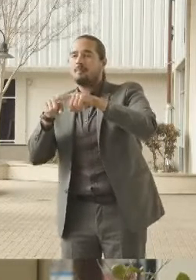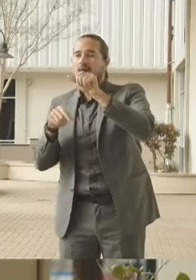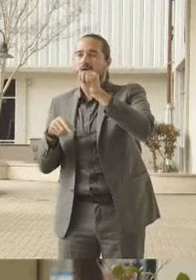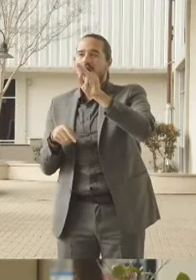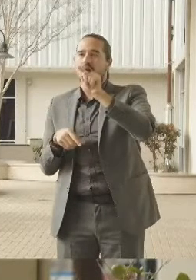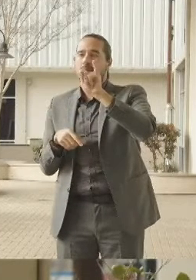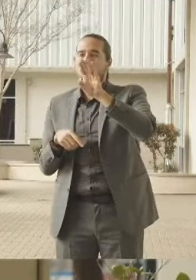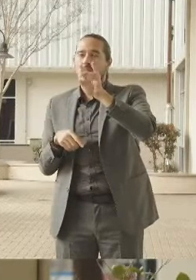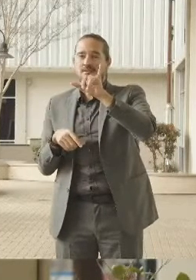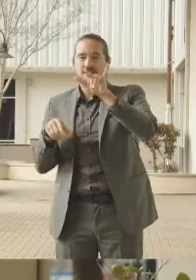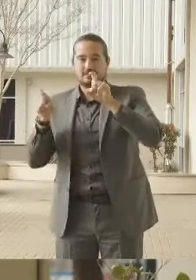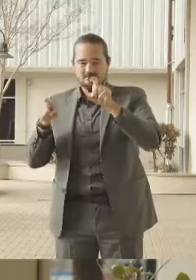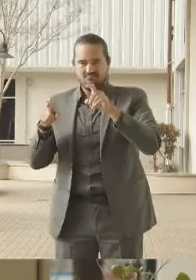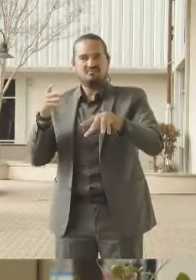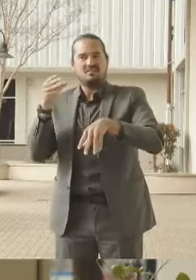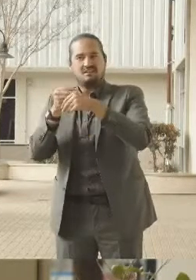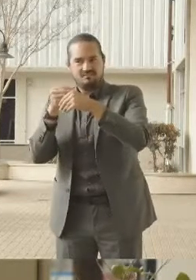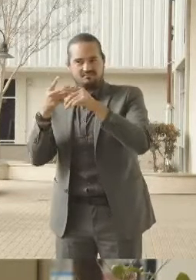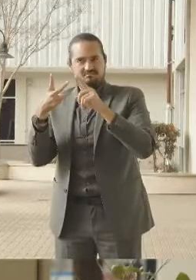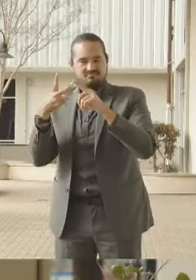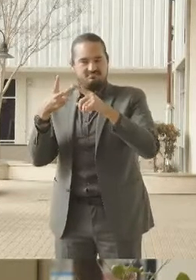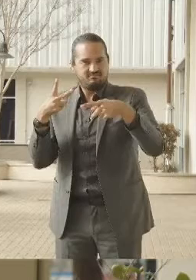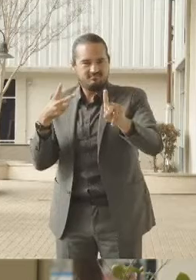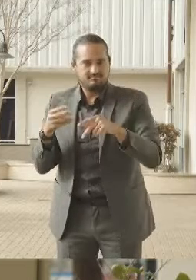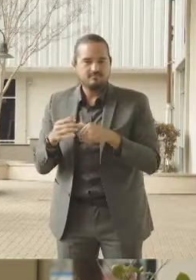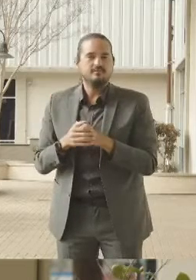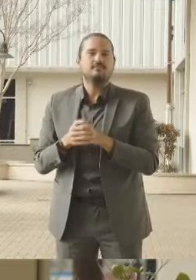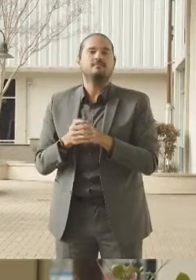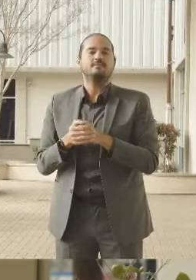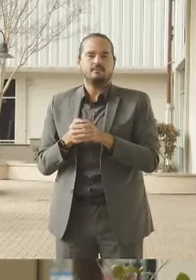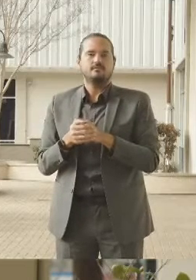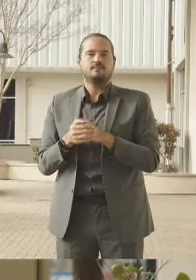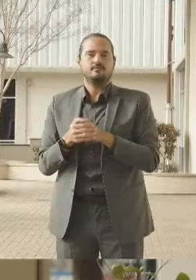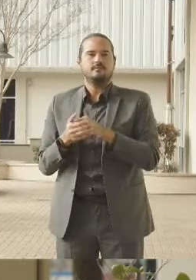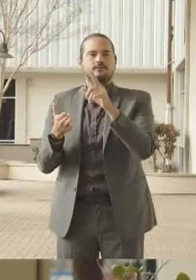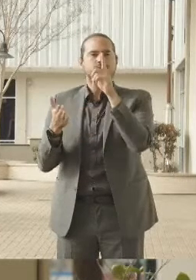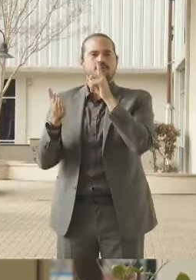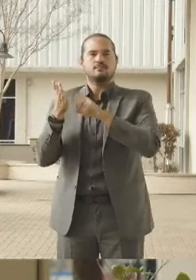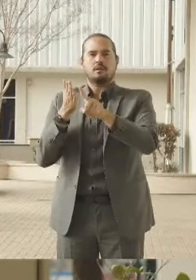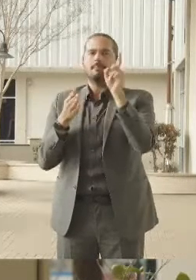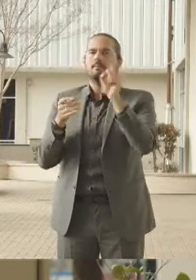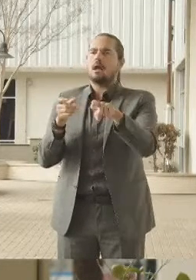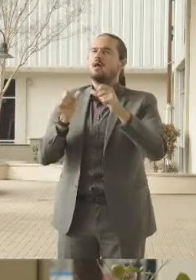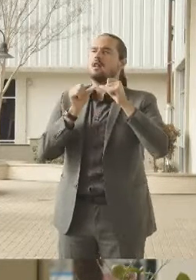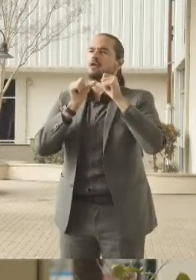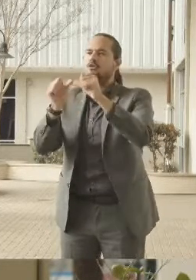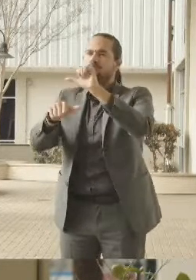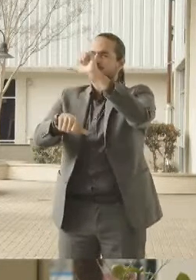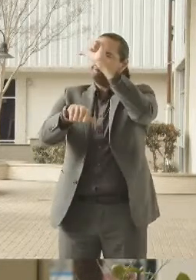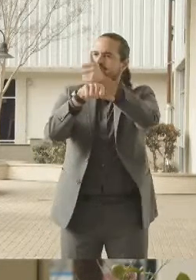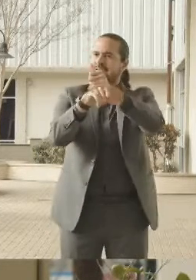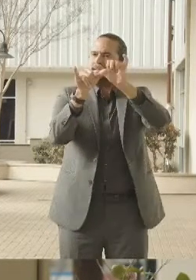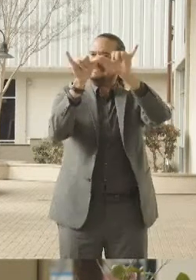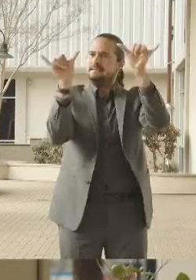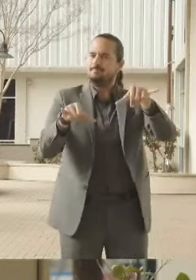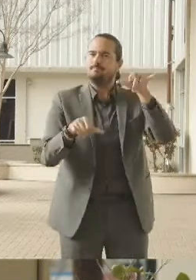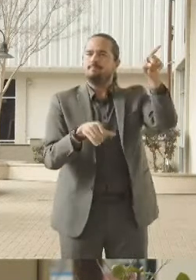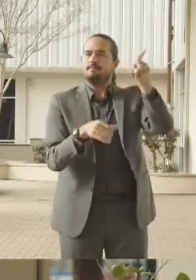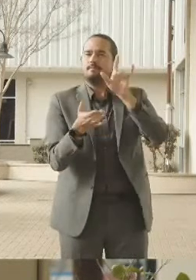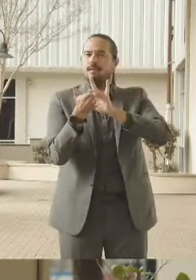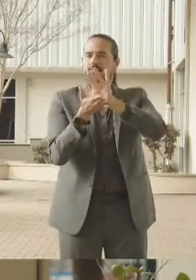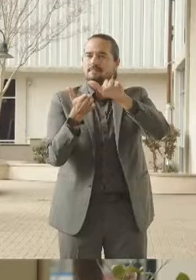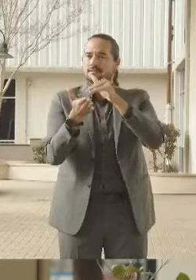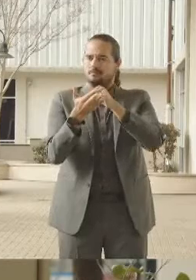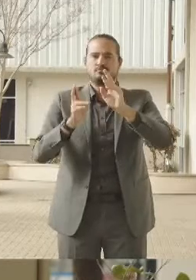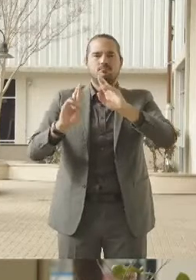a long-term sustainable infrastructure where those in our community can get timely and appropriate access to